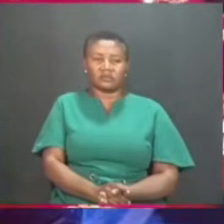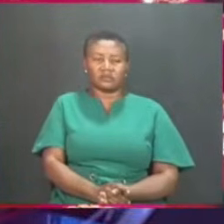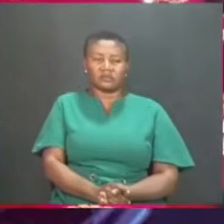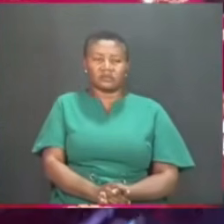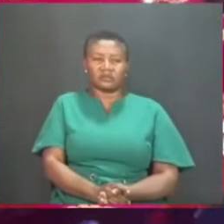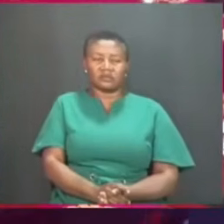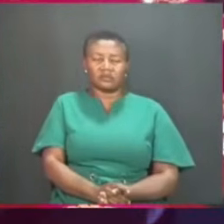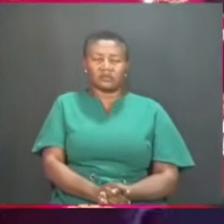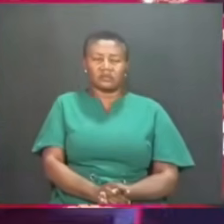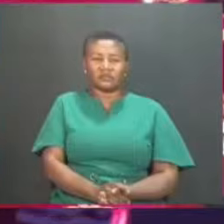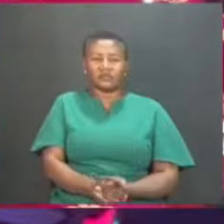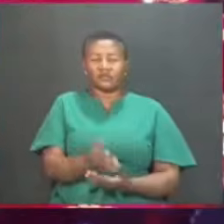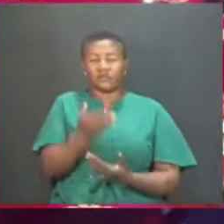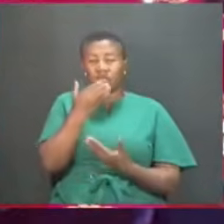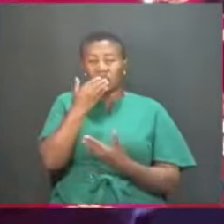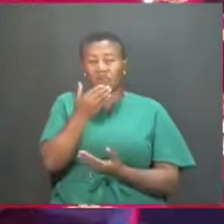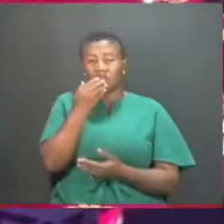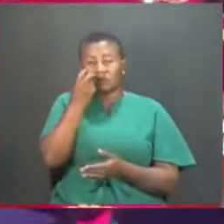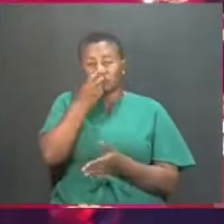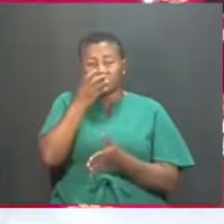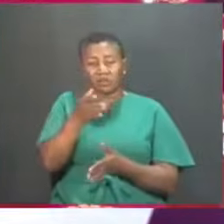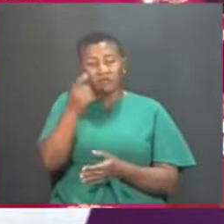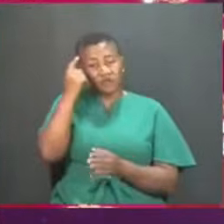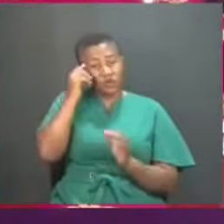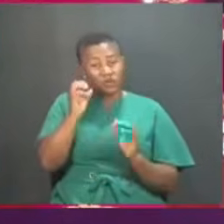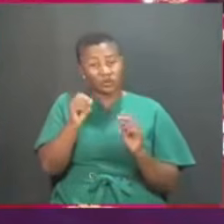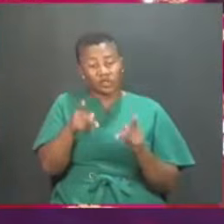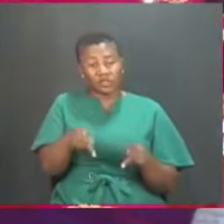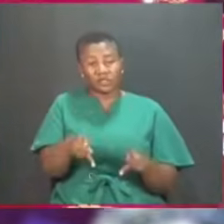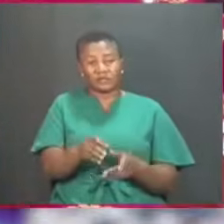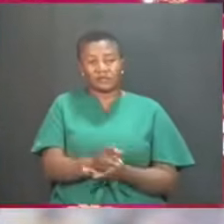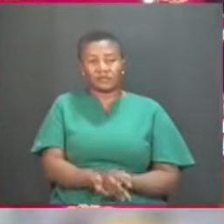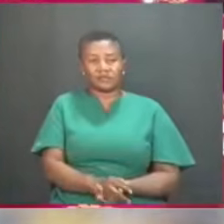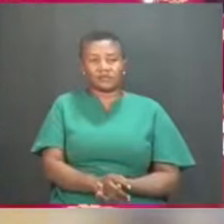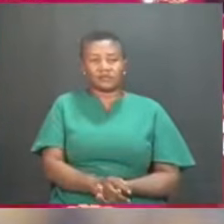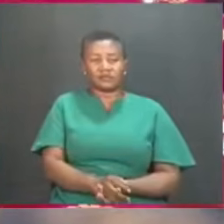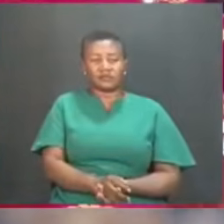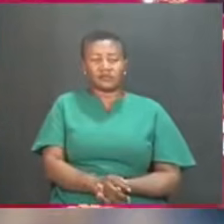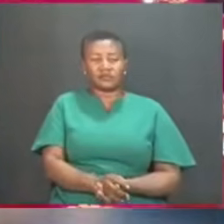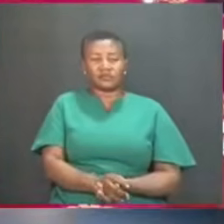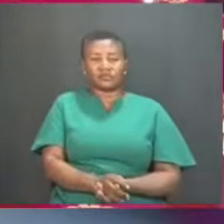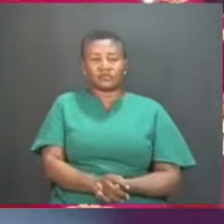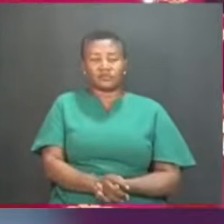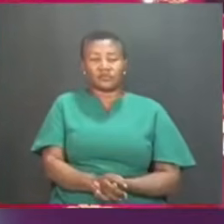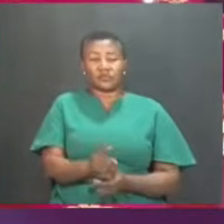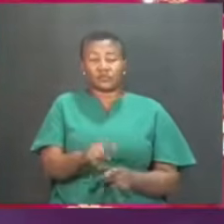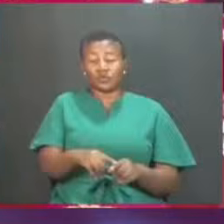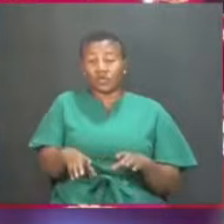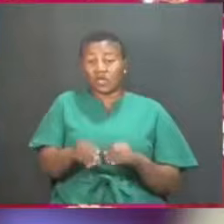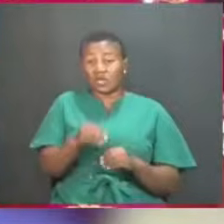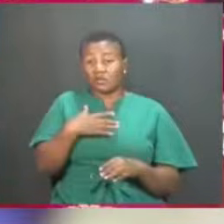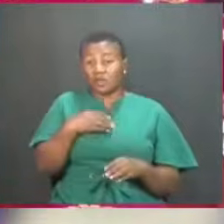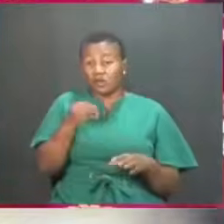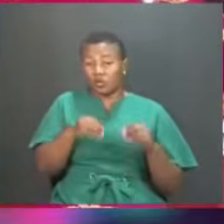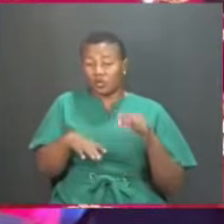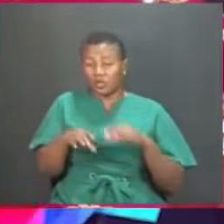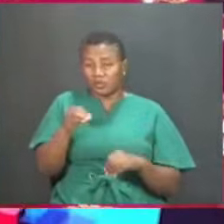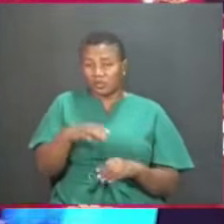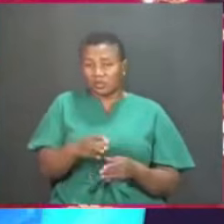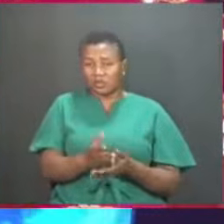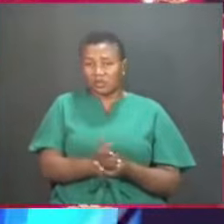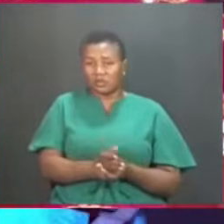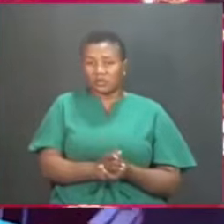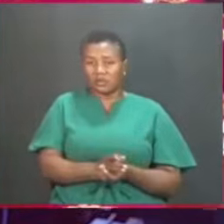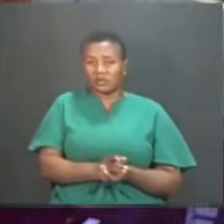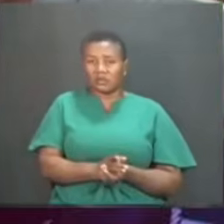Thank you, Mr. Speaker, for the opportunity to add some comments to the statement ably made by my